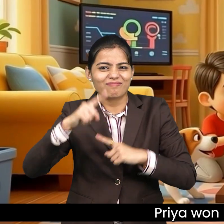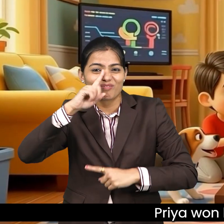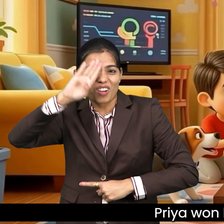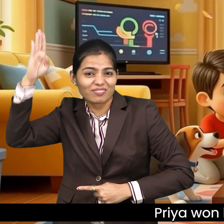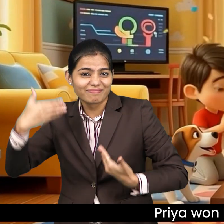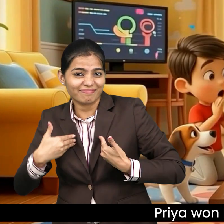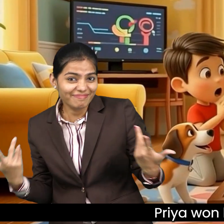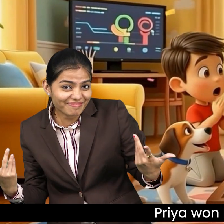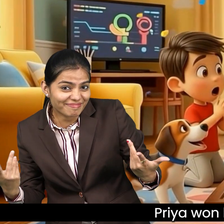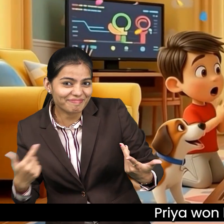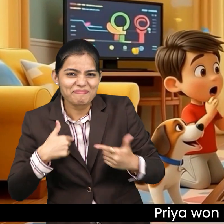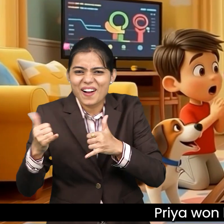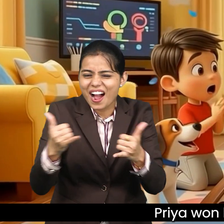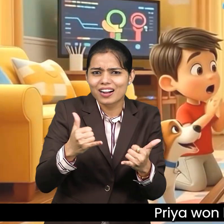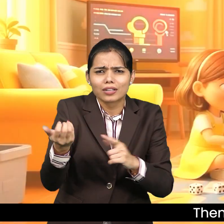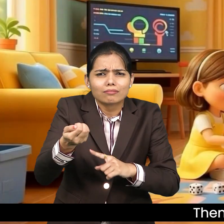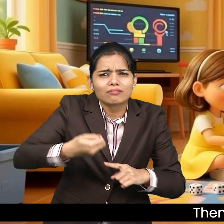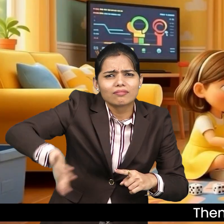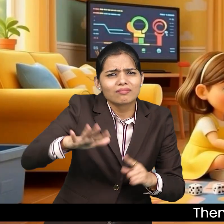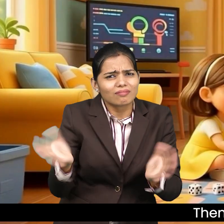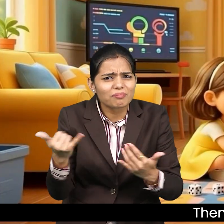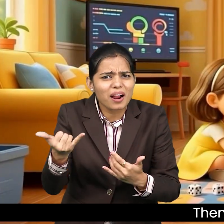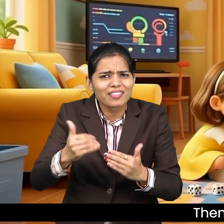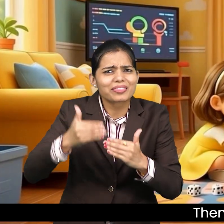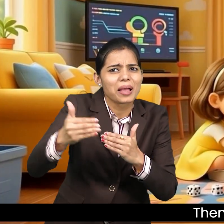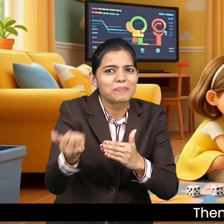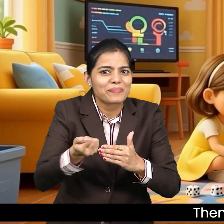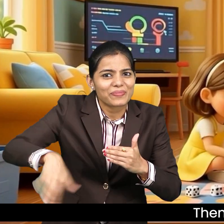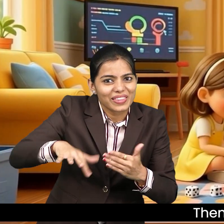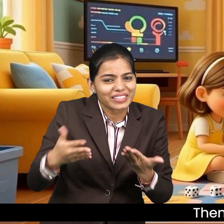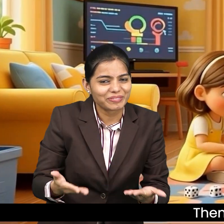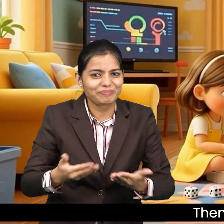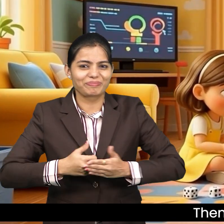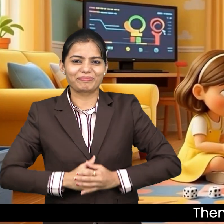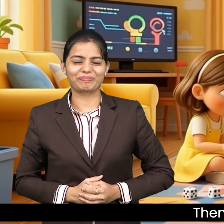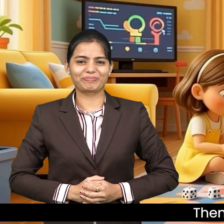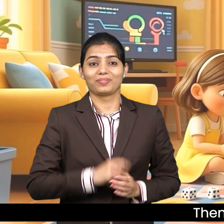Priya won by pocketing the queen. Then they played Ludo.